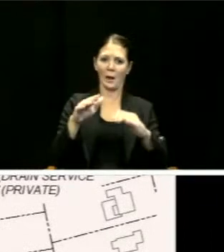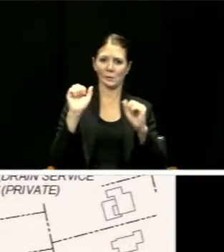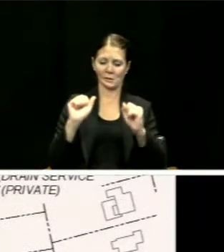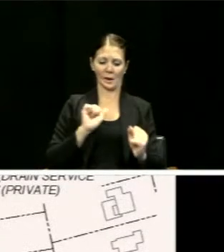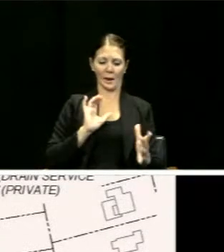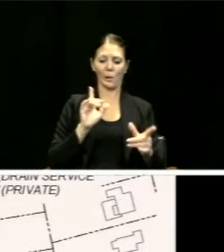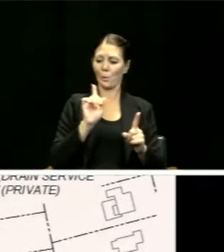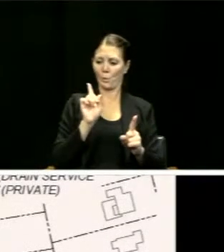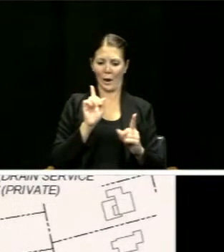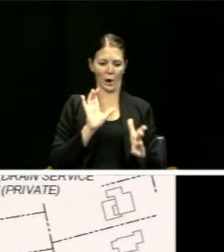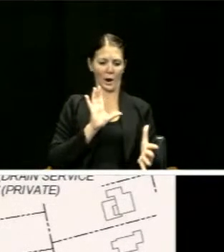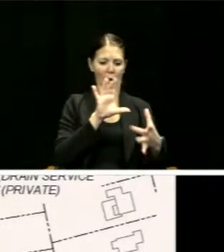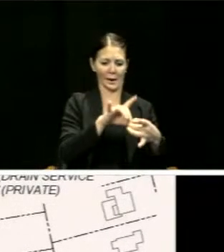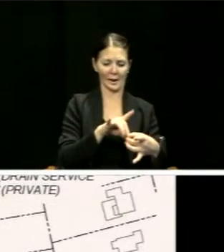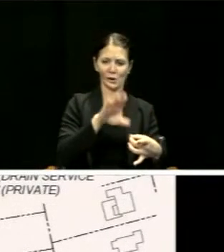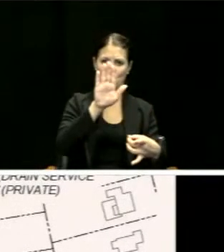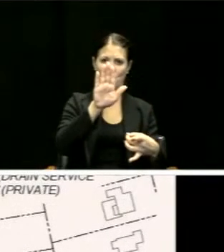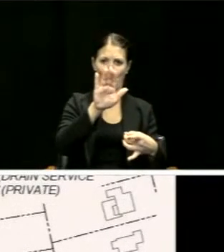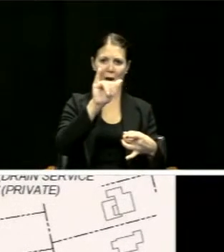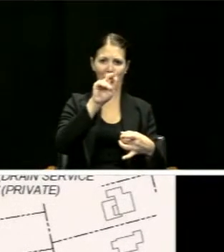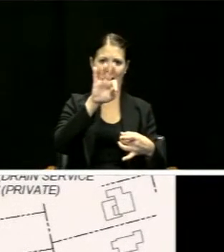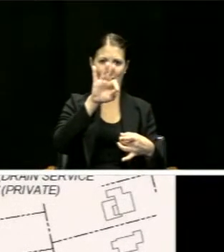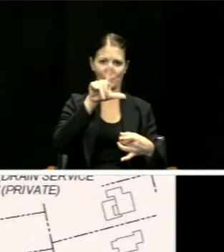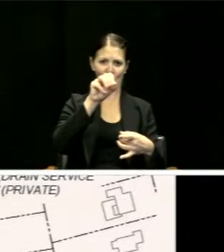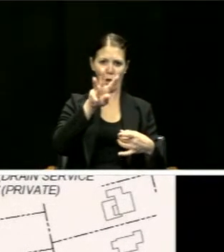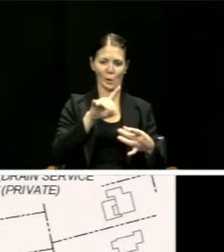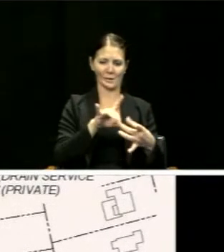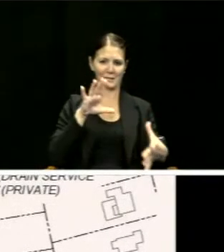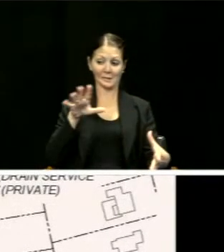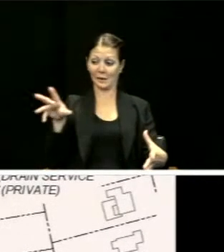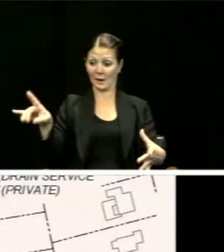your inflow disconnect.